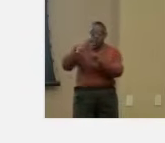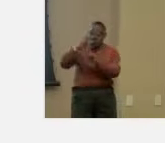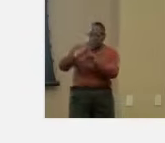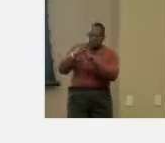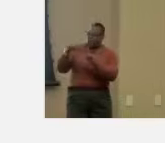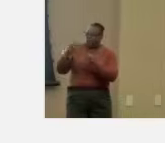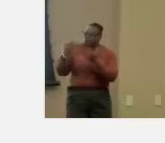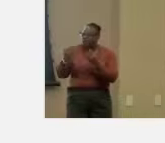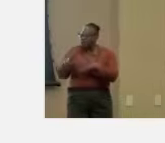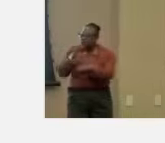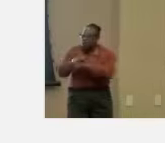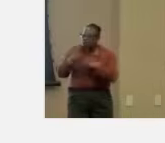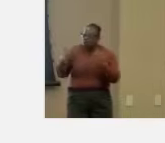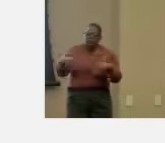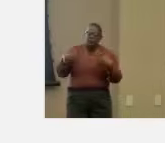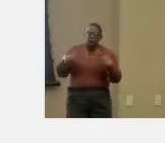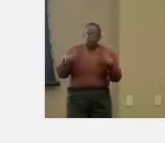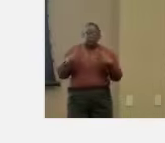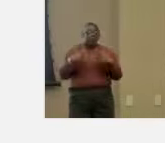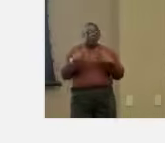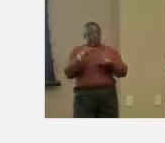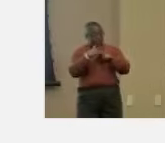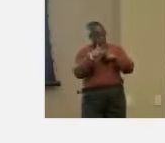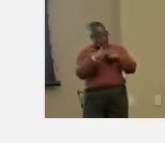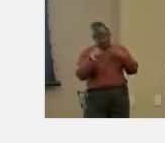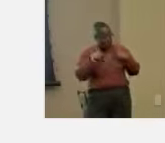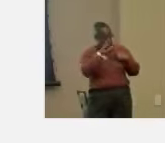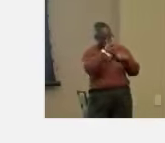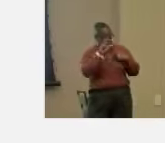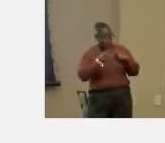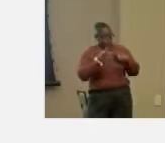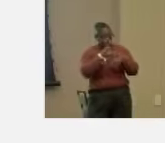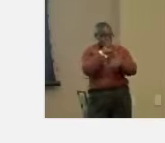on where you're located. Luckily, I do virtual appointments.